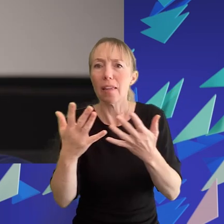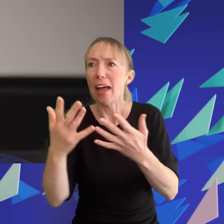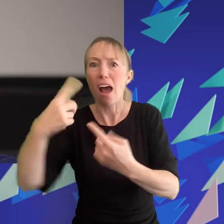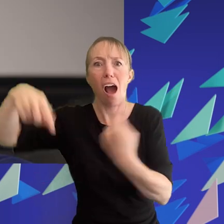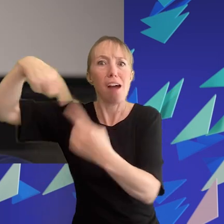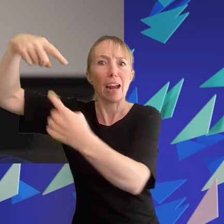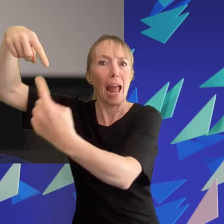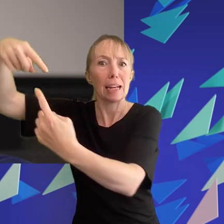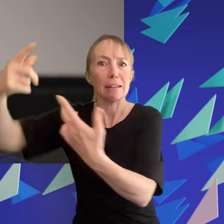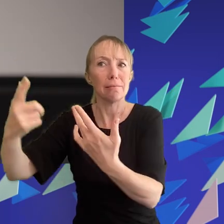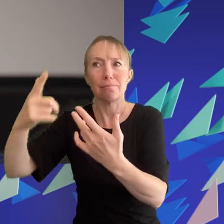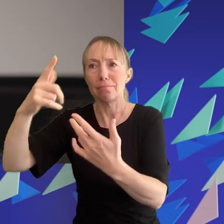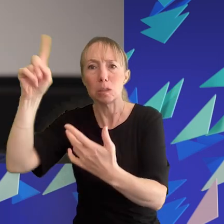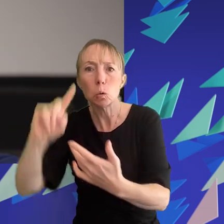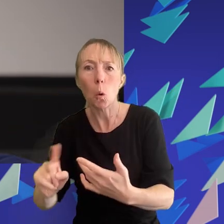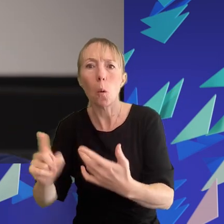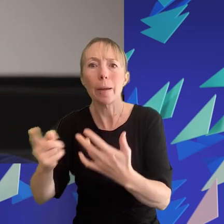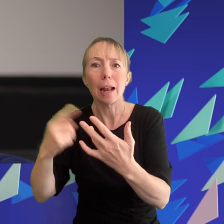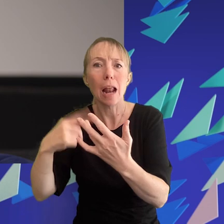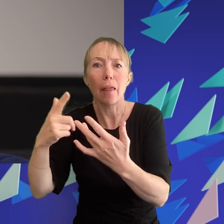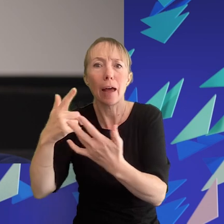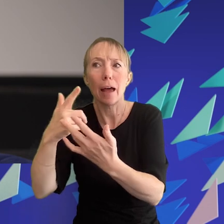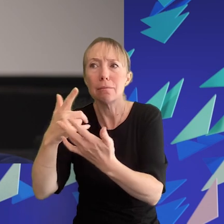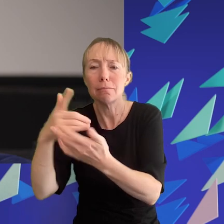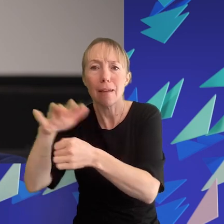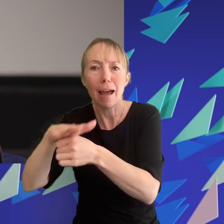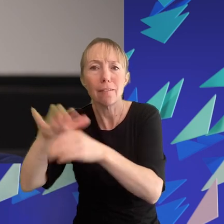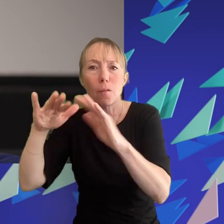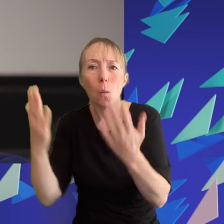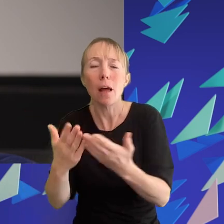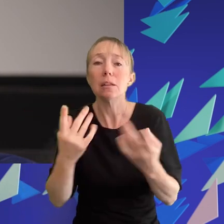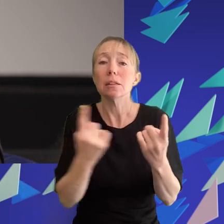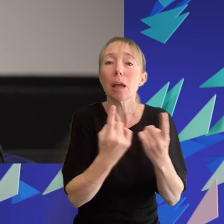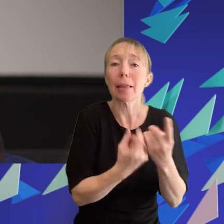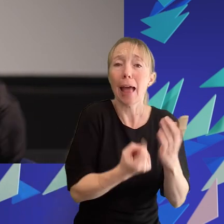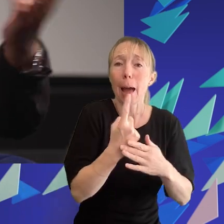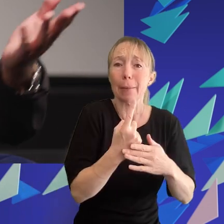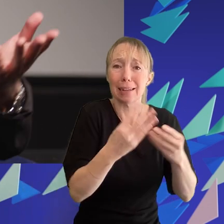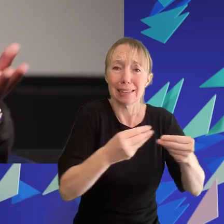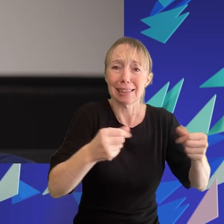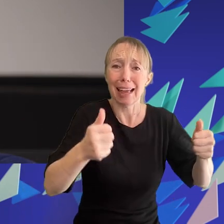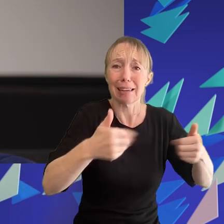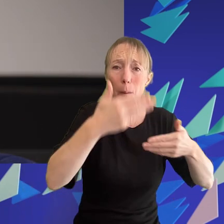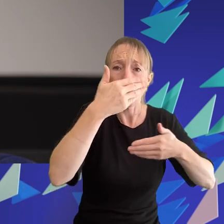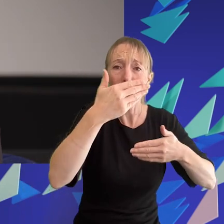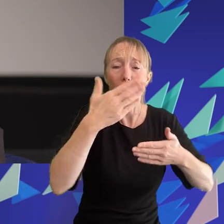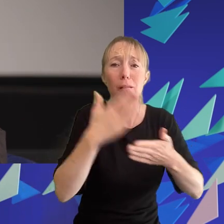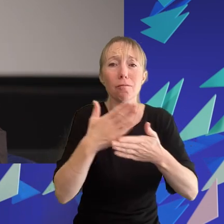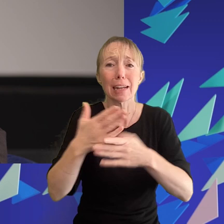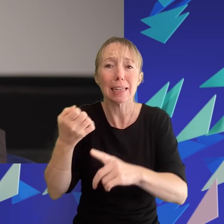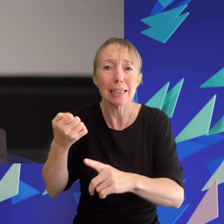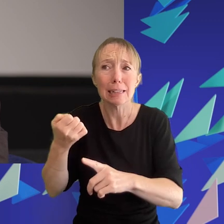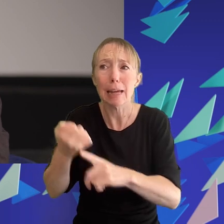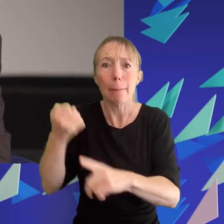like, something that happened in the desert of Morocco can really have a huge impact in a deaf Japanese